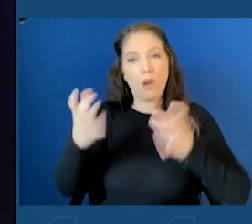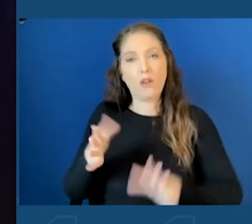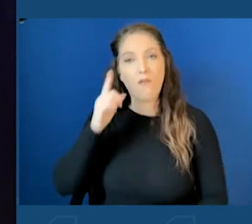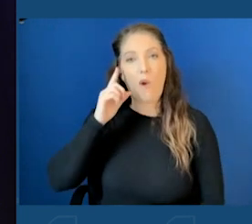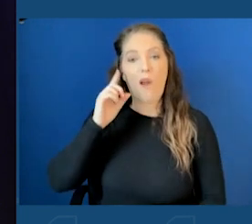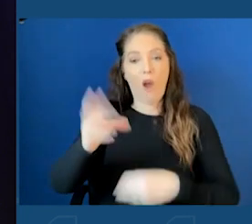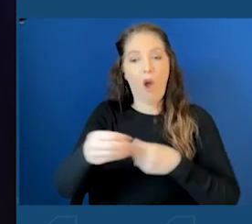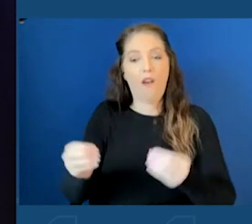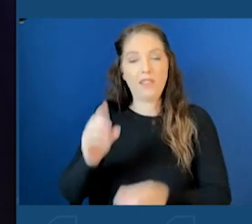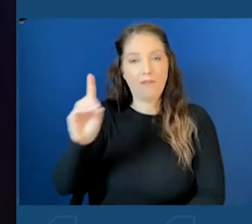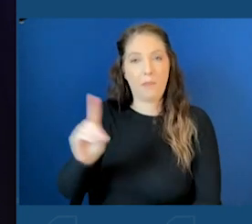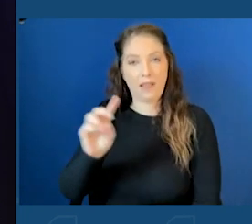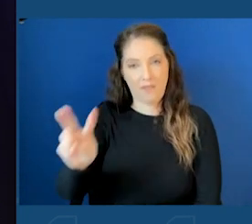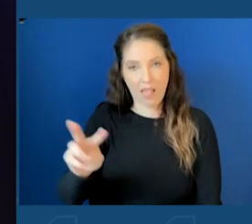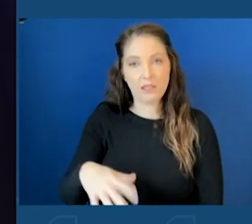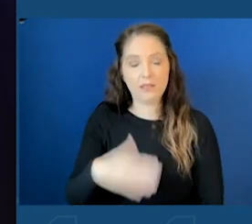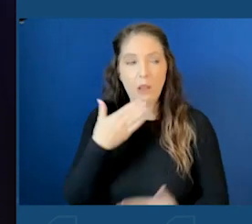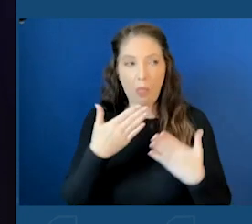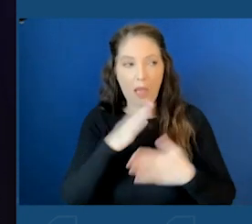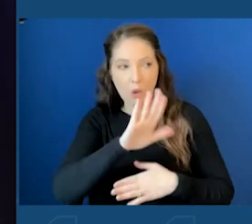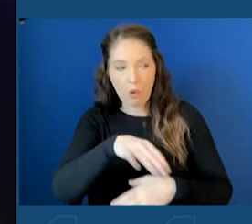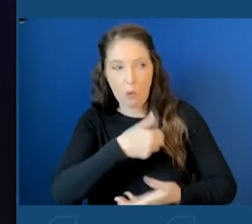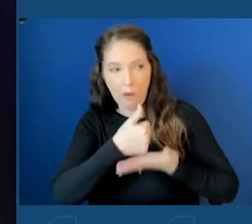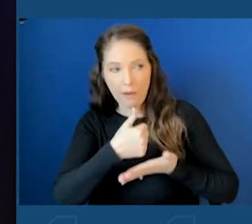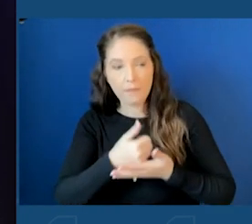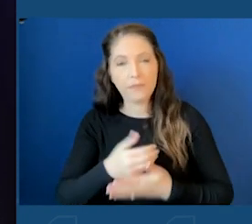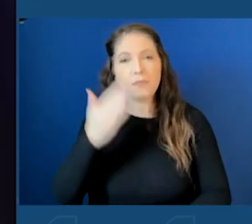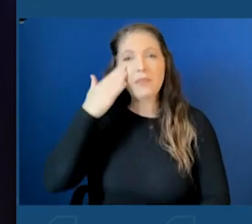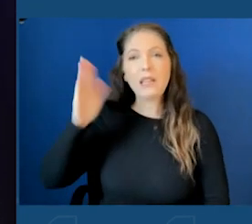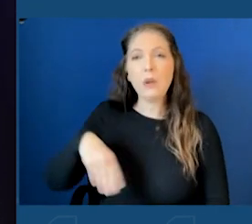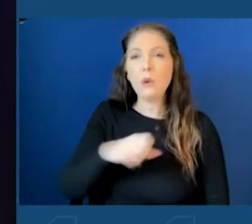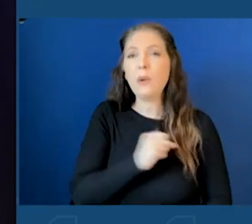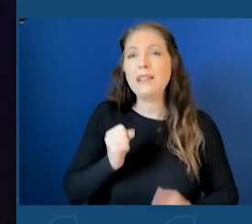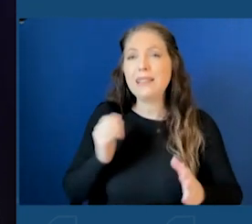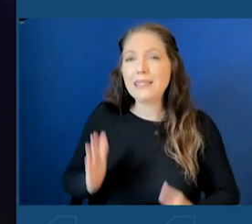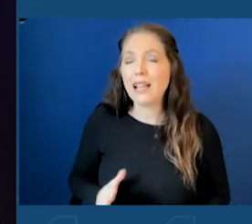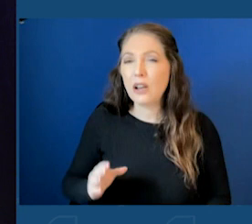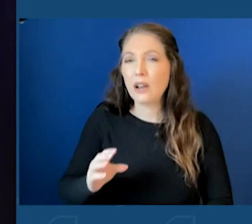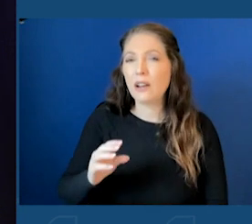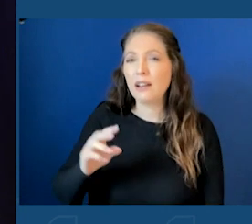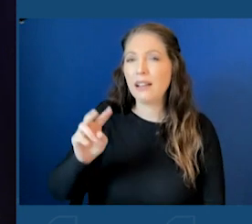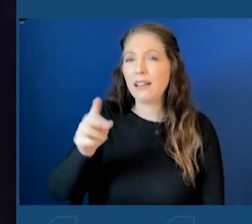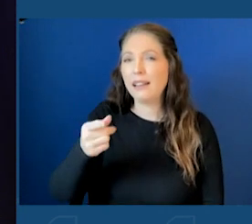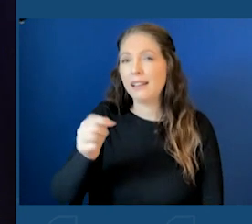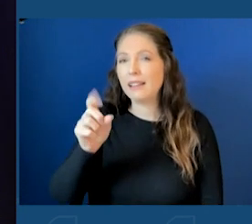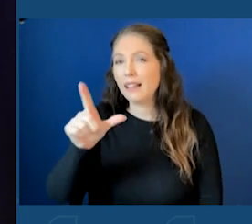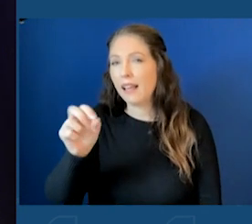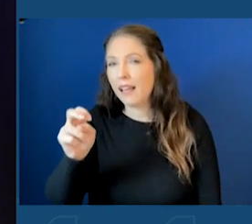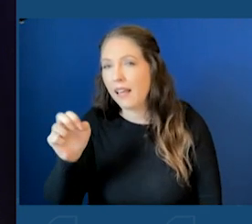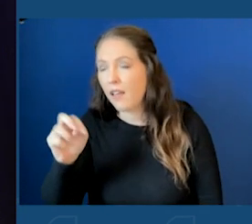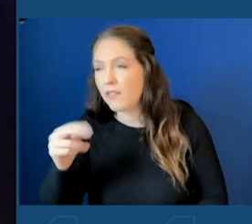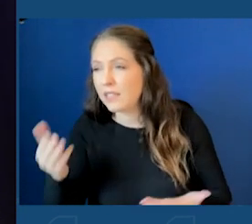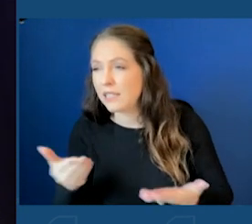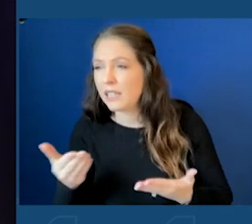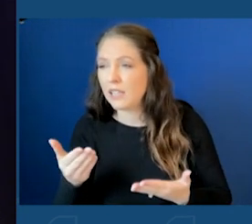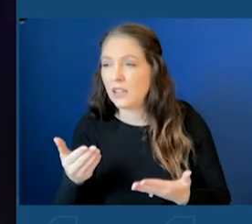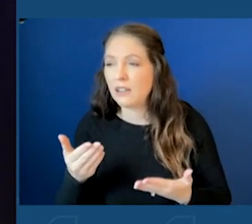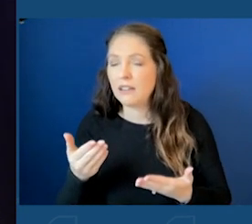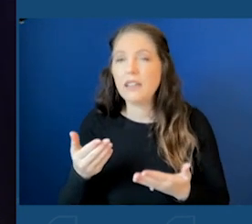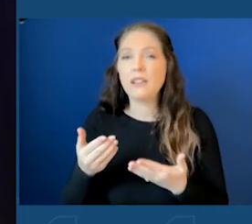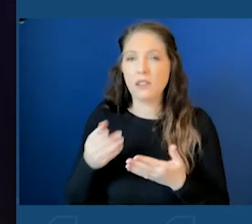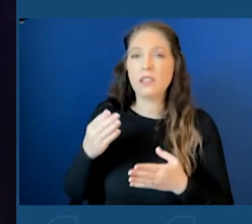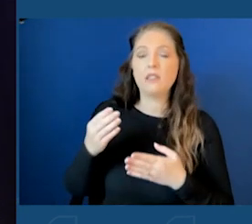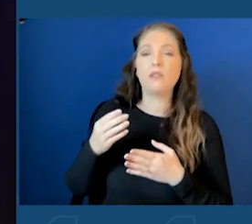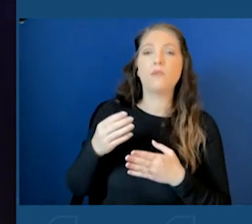well. I don't know if Senator Patrick Gallivan is here. I sometimes see him. I don't know that he's ever missed one, but he is a former member of the state